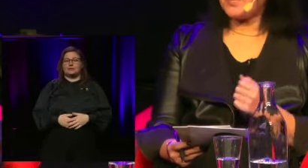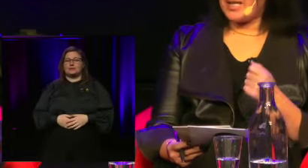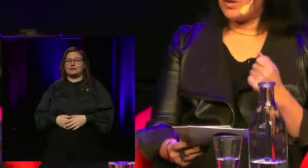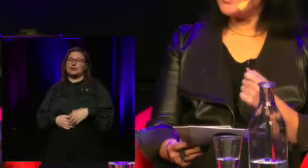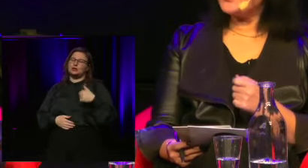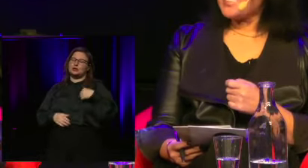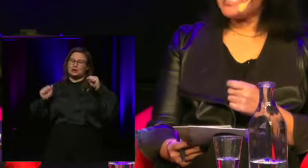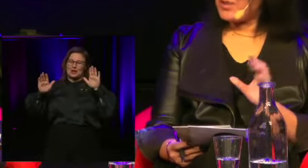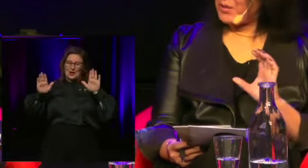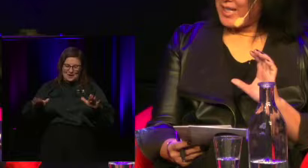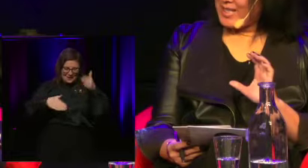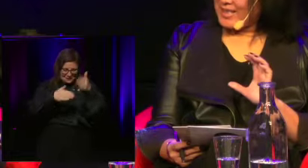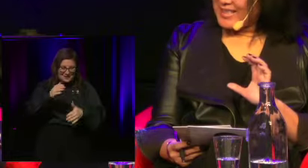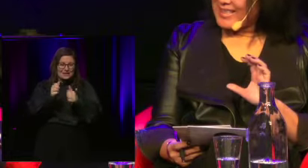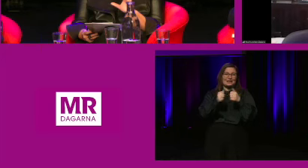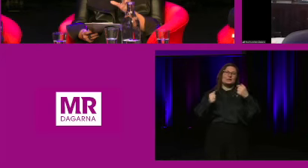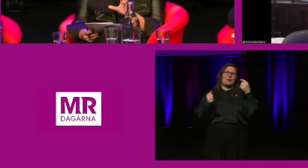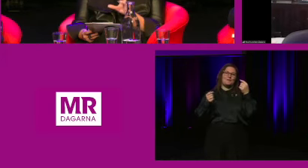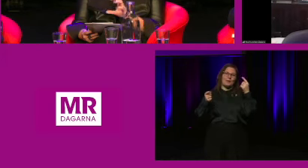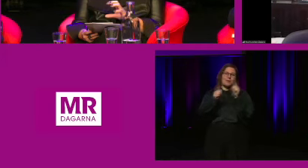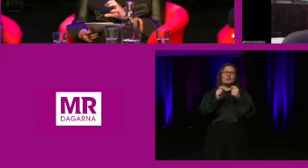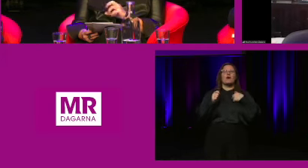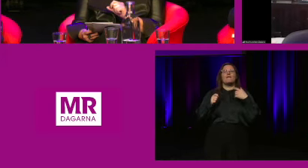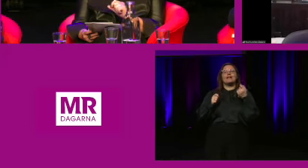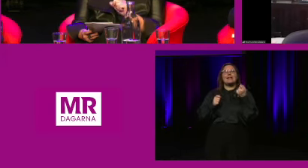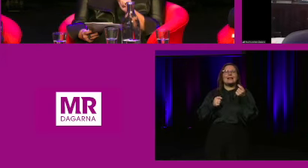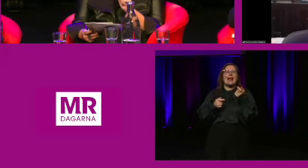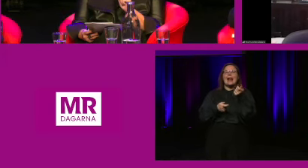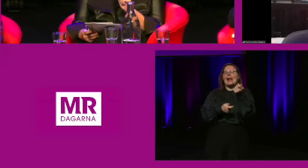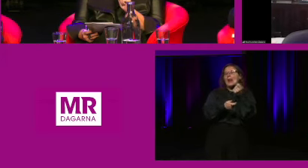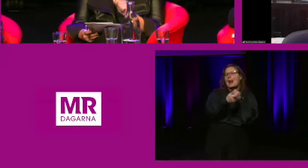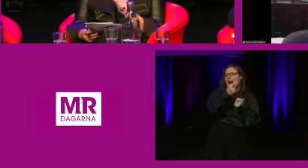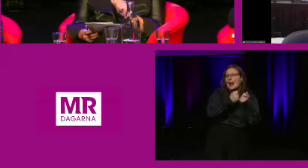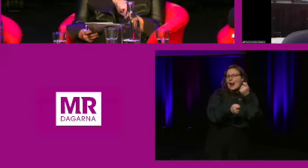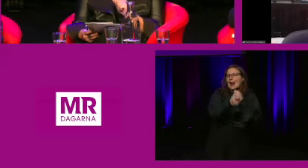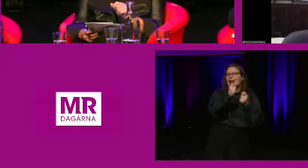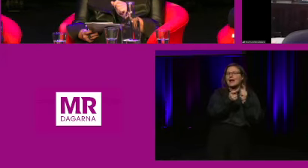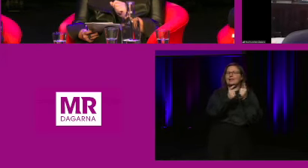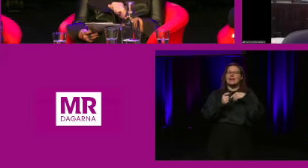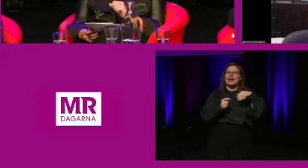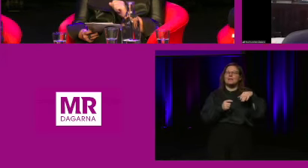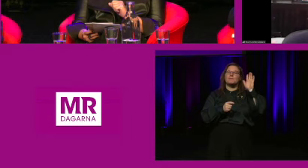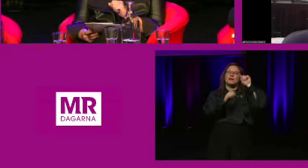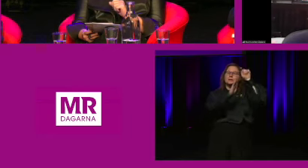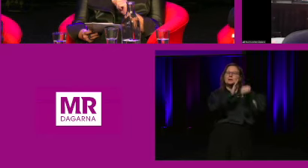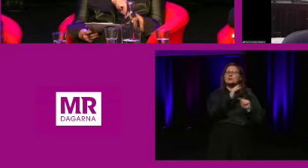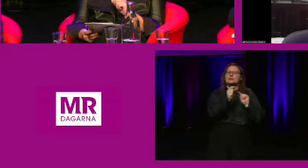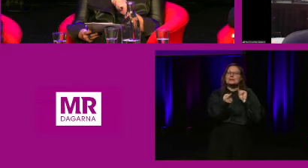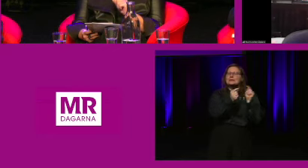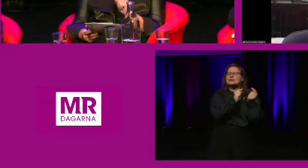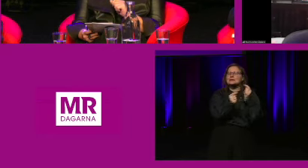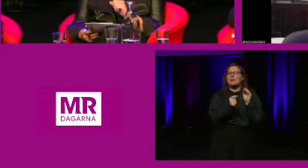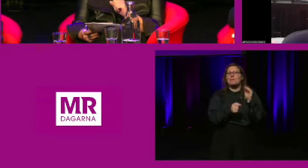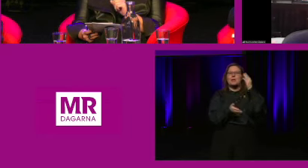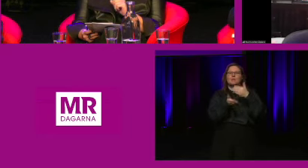that, but I also would like to tease out, perhaps if we could elaborate a bit further and talk